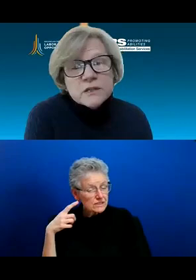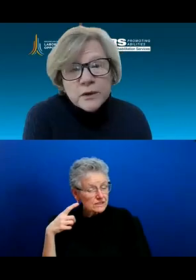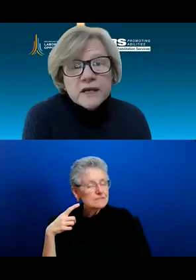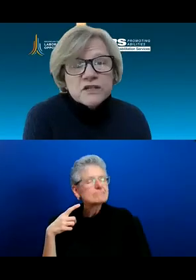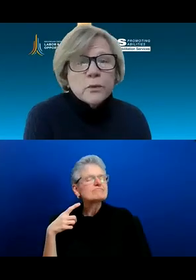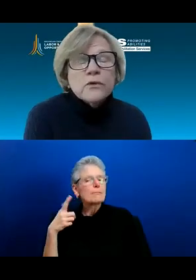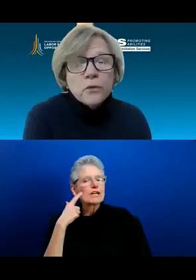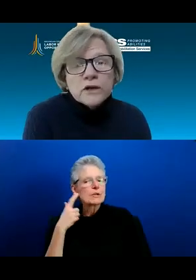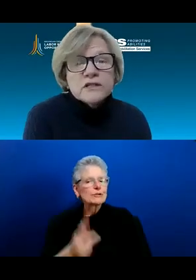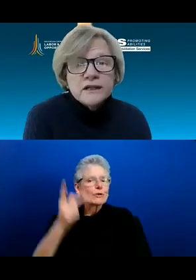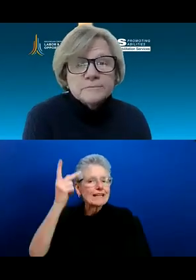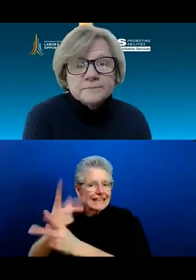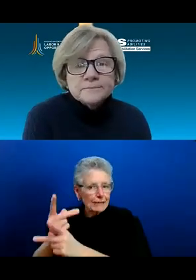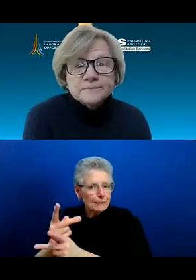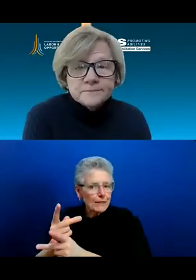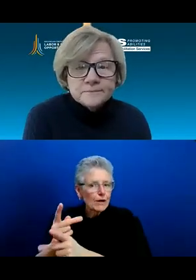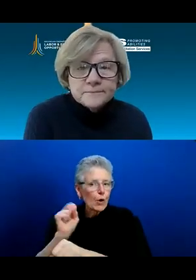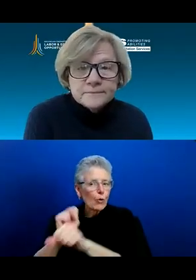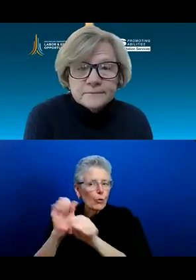their experienced workforce.